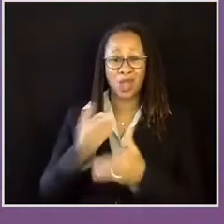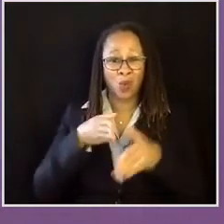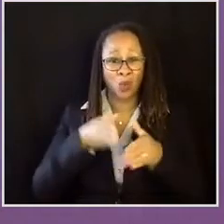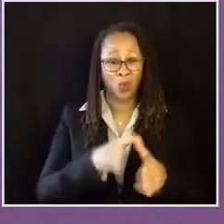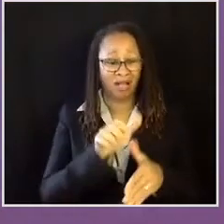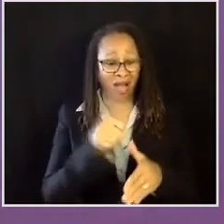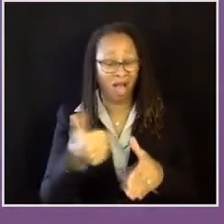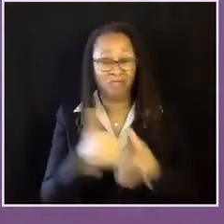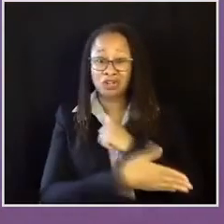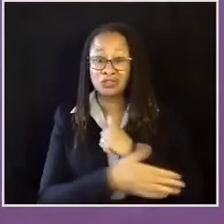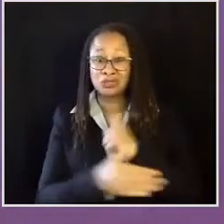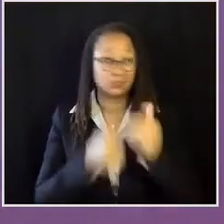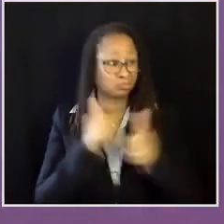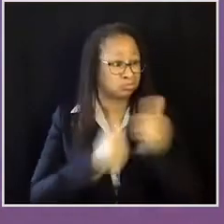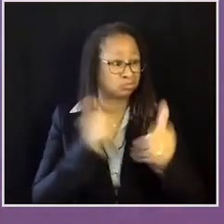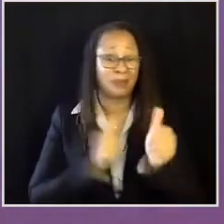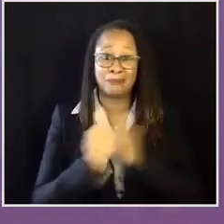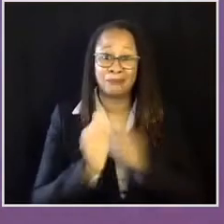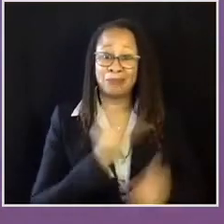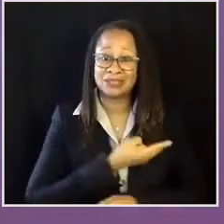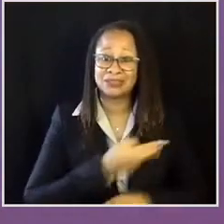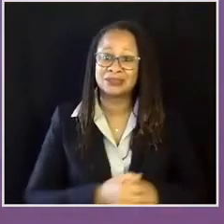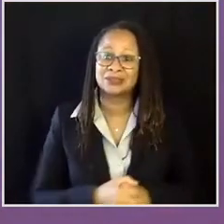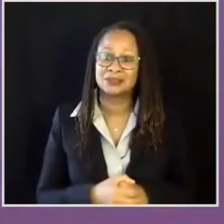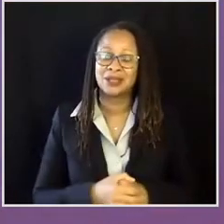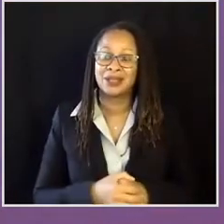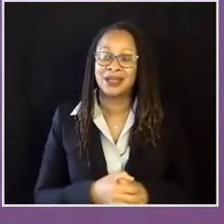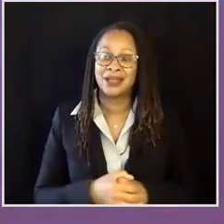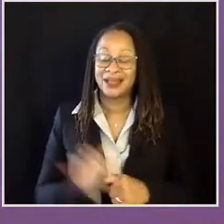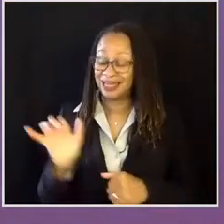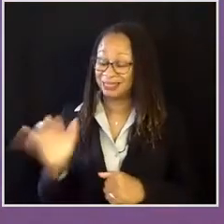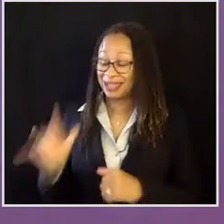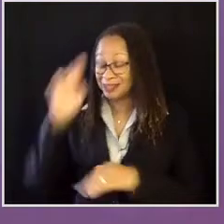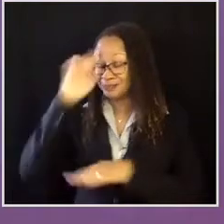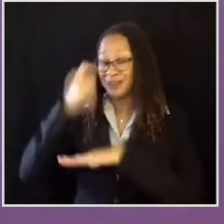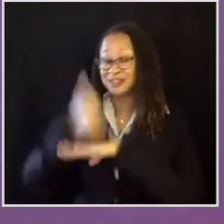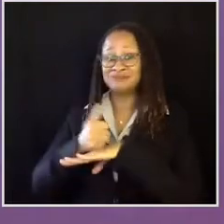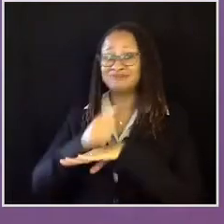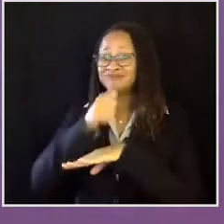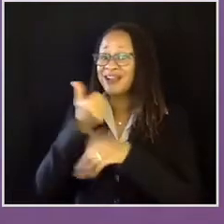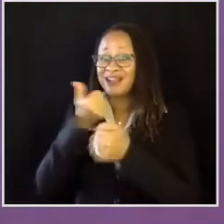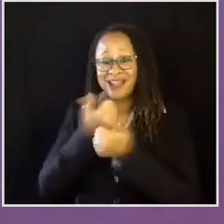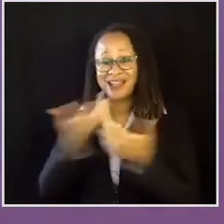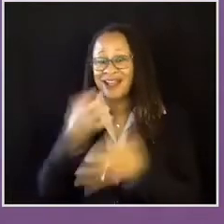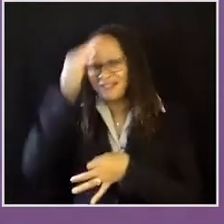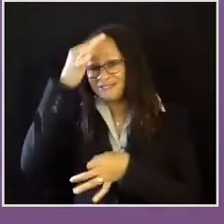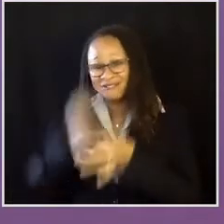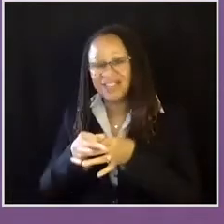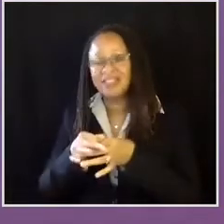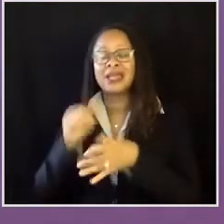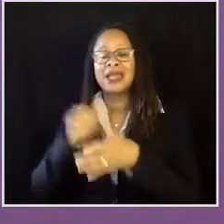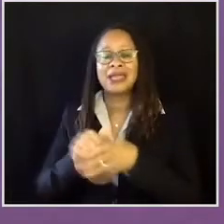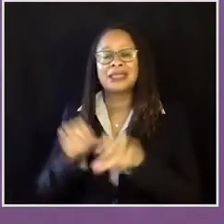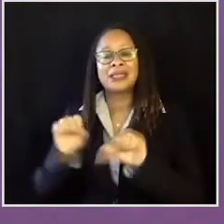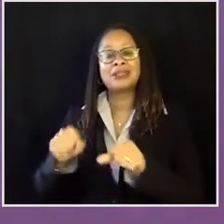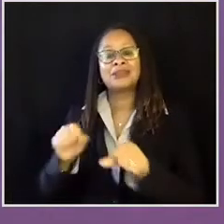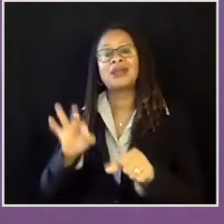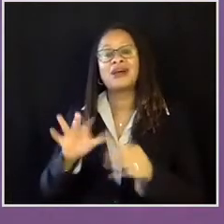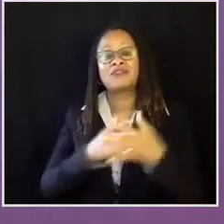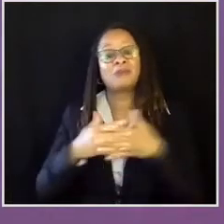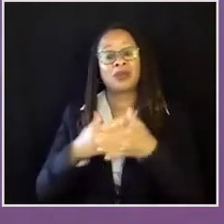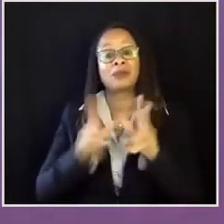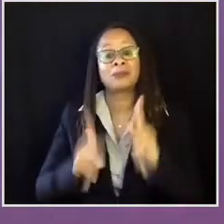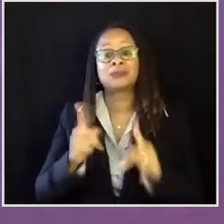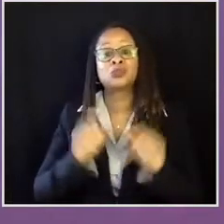ahead. And it's a mindset that doesn't have any faith in the capacity of the American people to